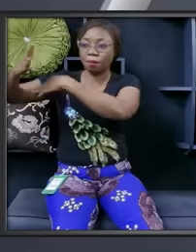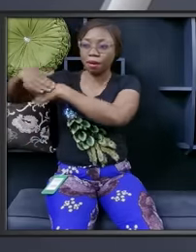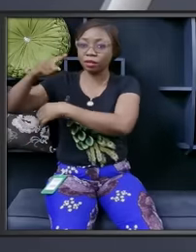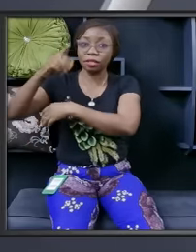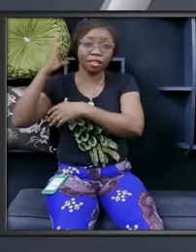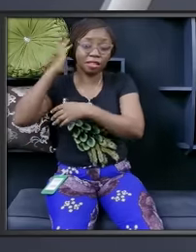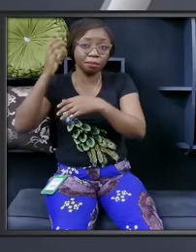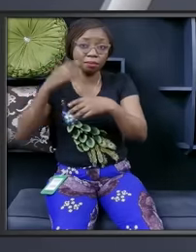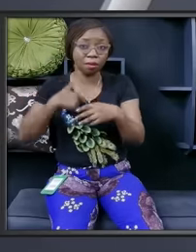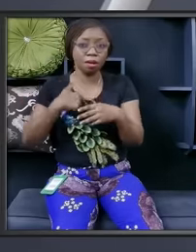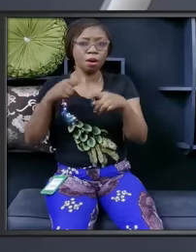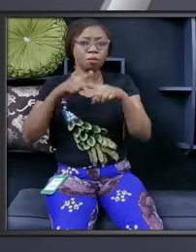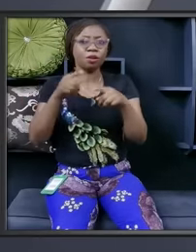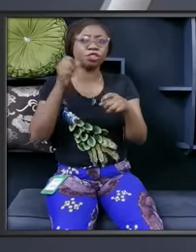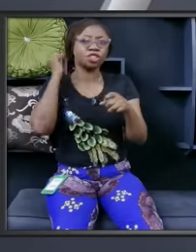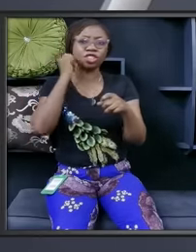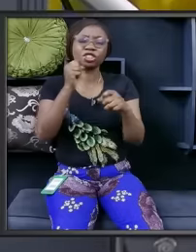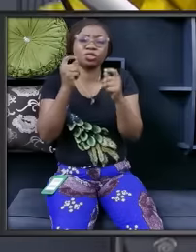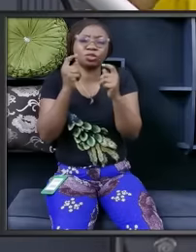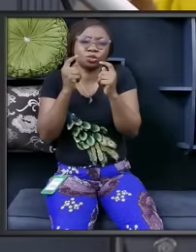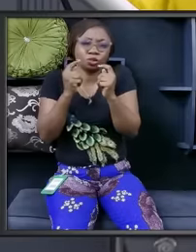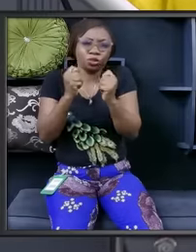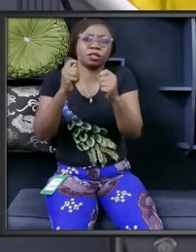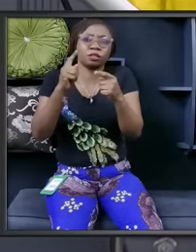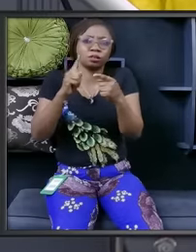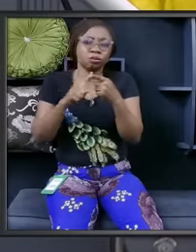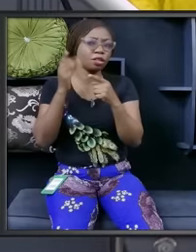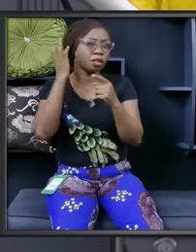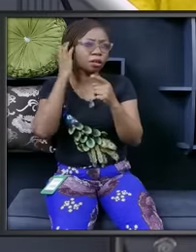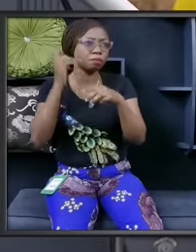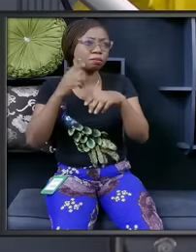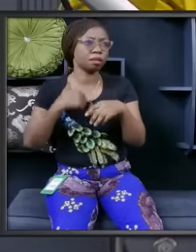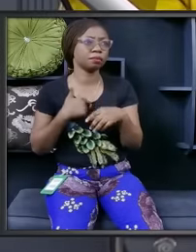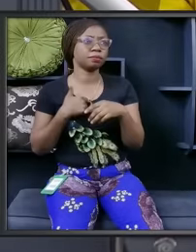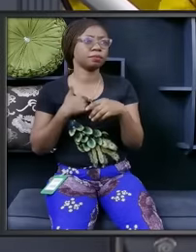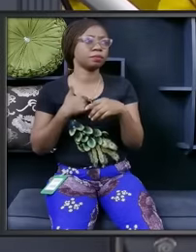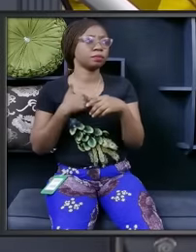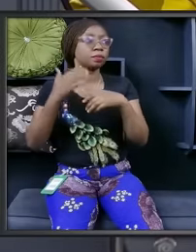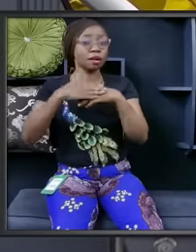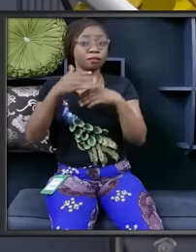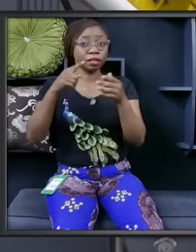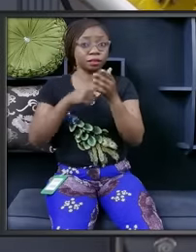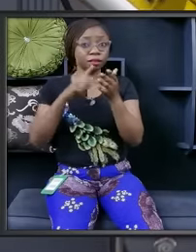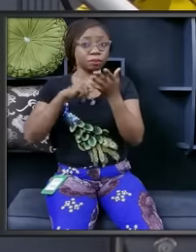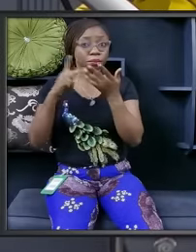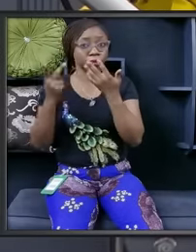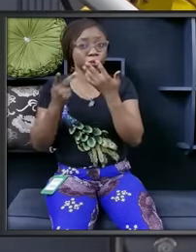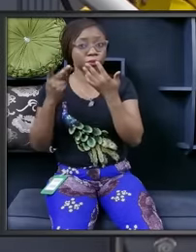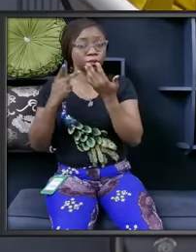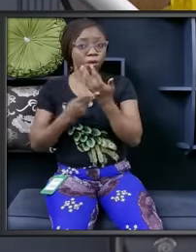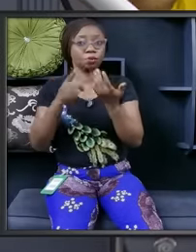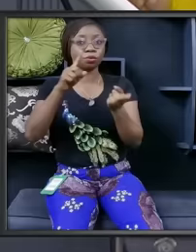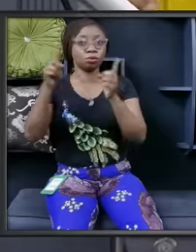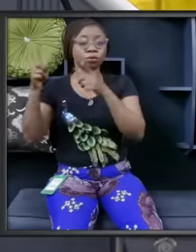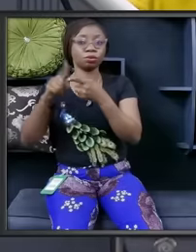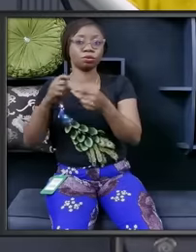know they hear me. It's true. But she's struggling to hear me. One or yes. It's true, sir. After this program, you go go hospital, may then check your